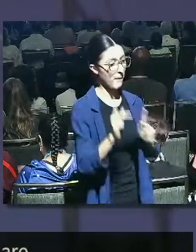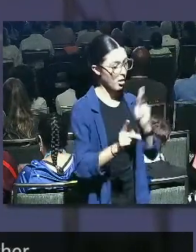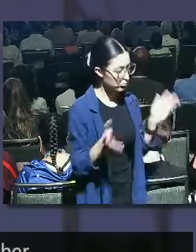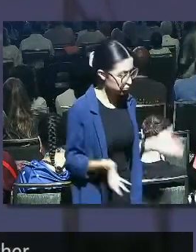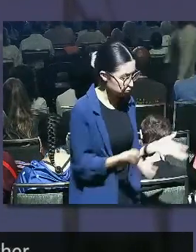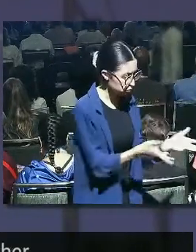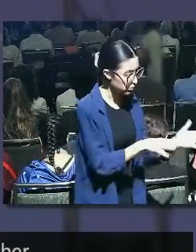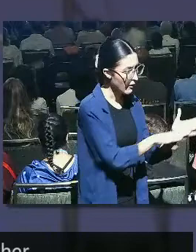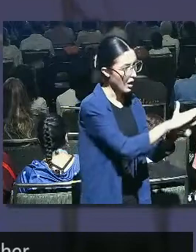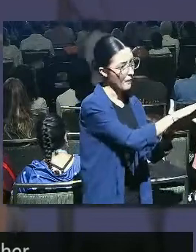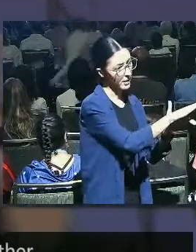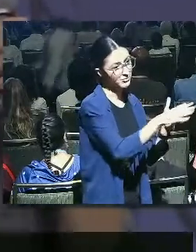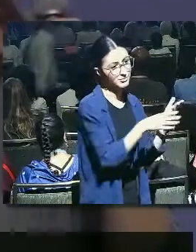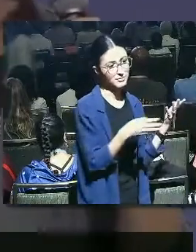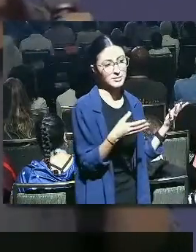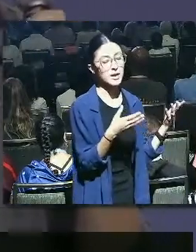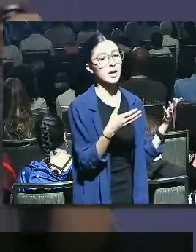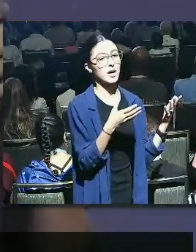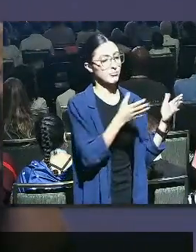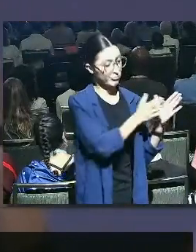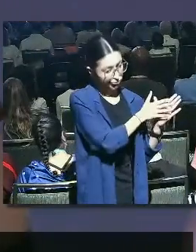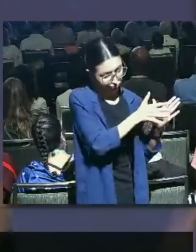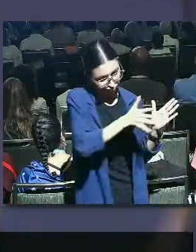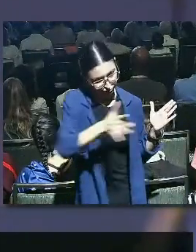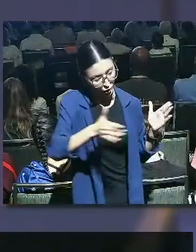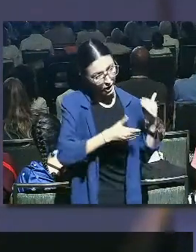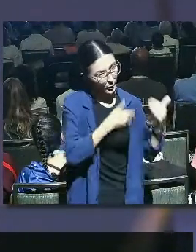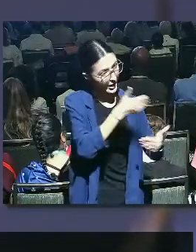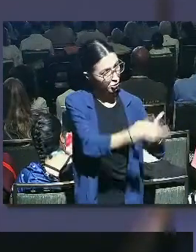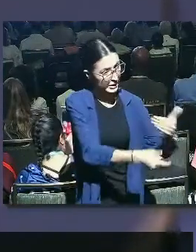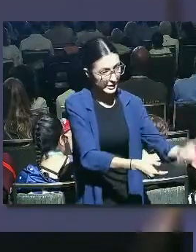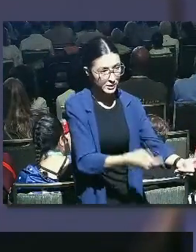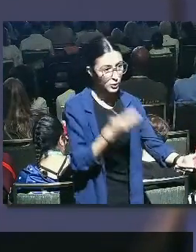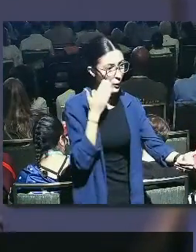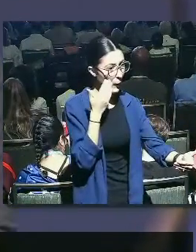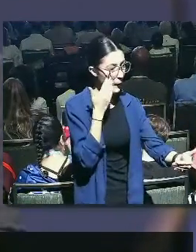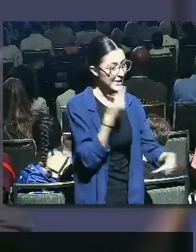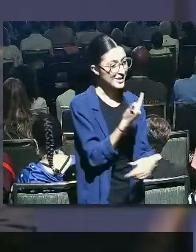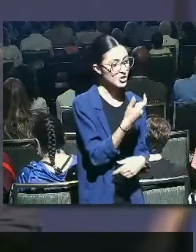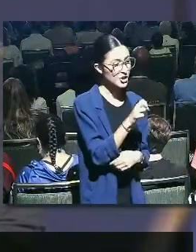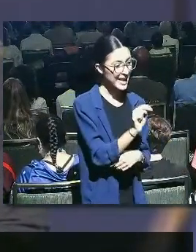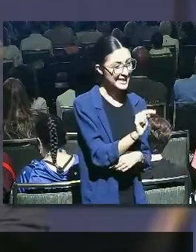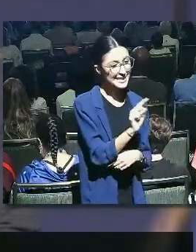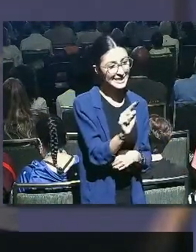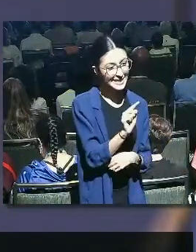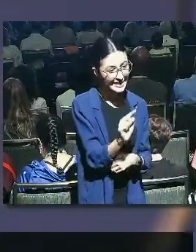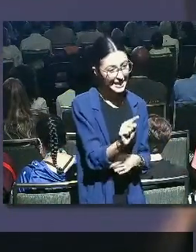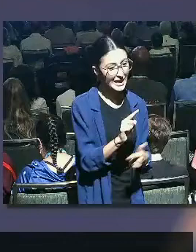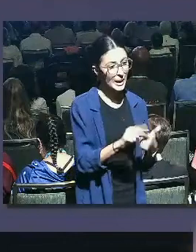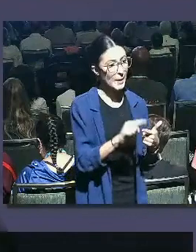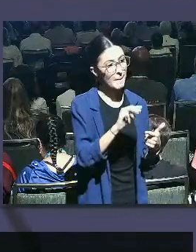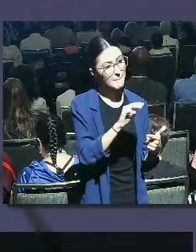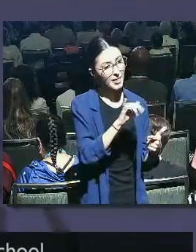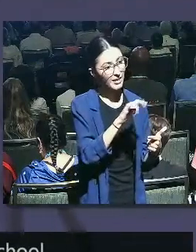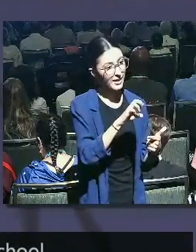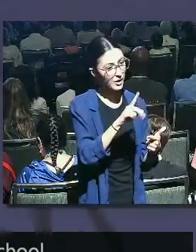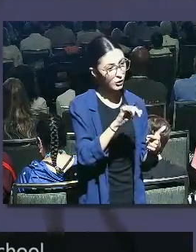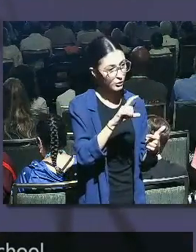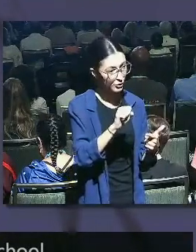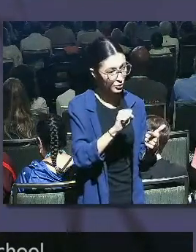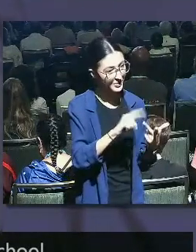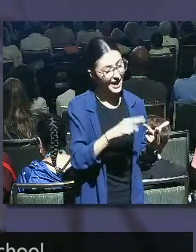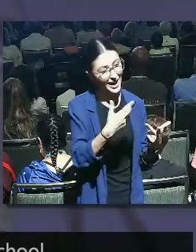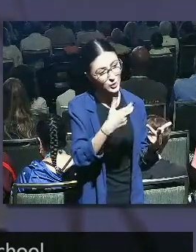young, I'm not sure, our Gen Zs, our college students, our high school students, and our children and our